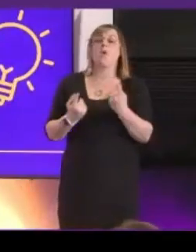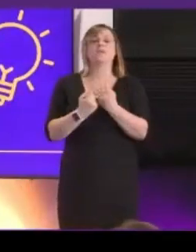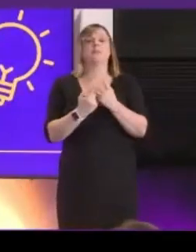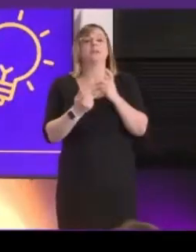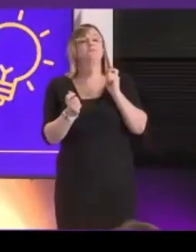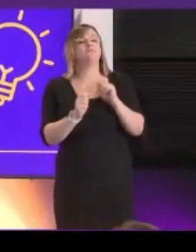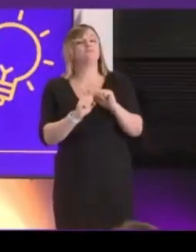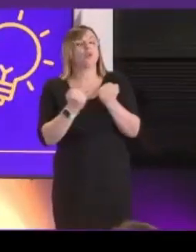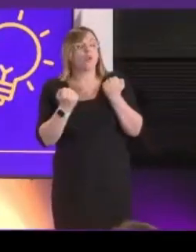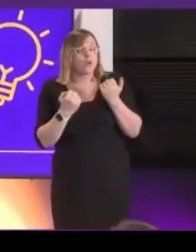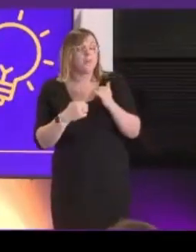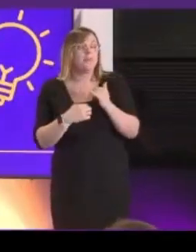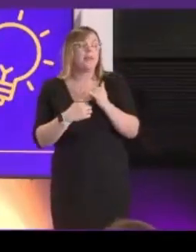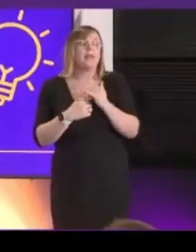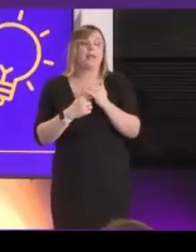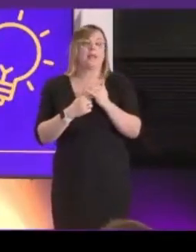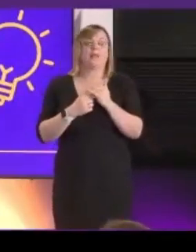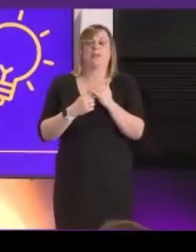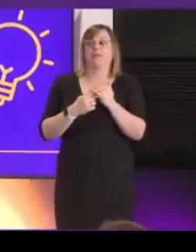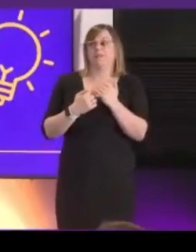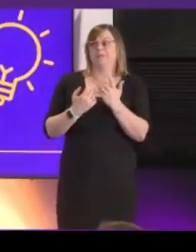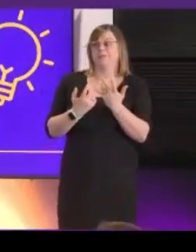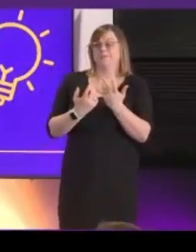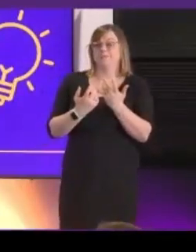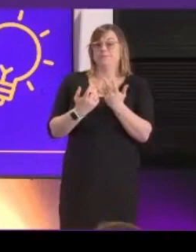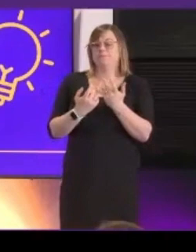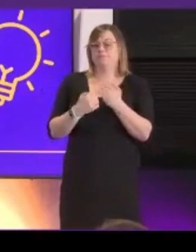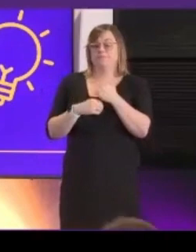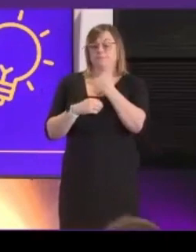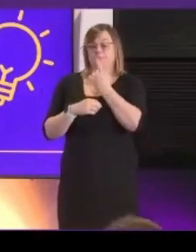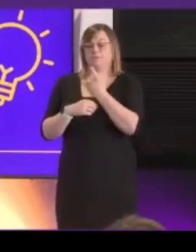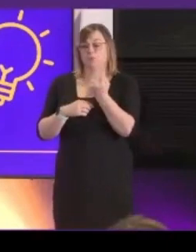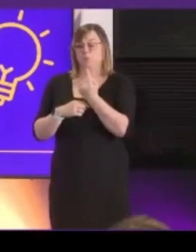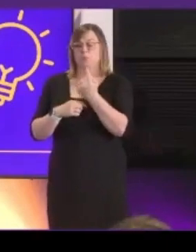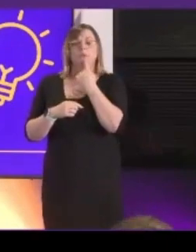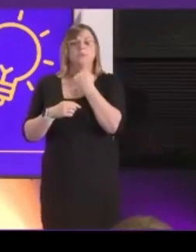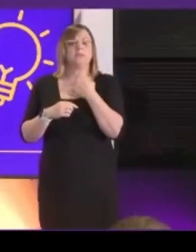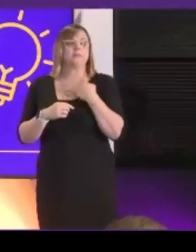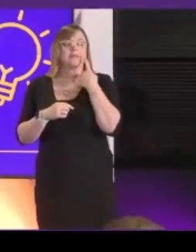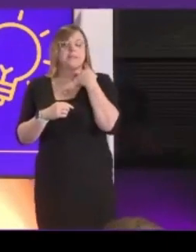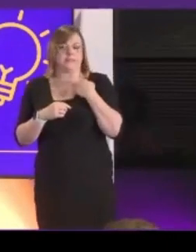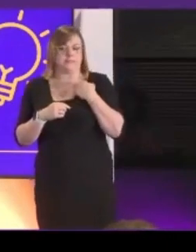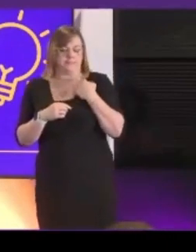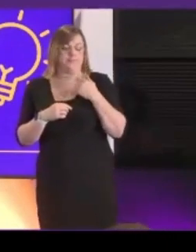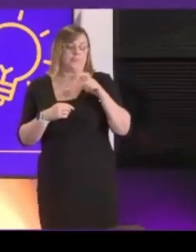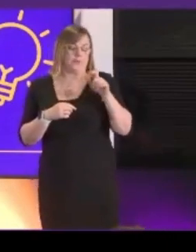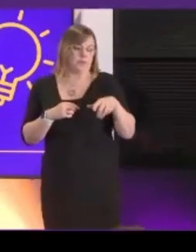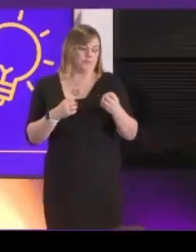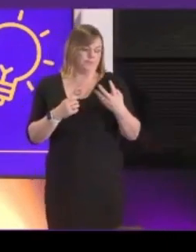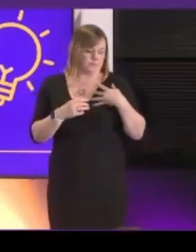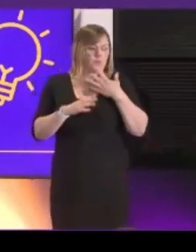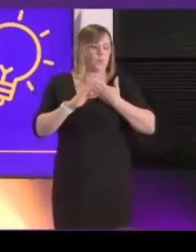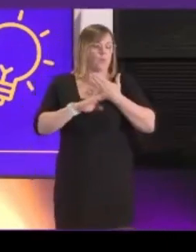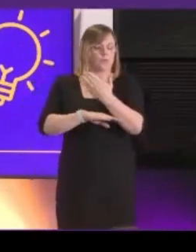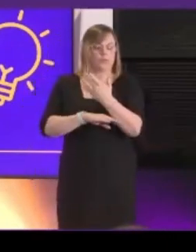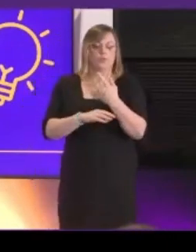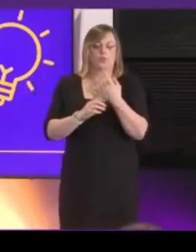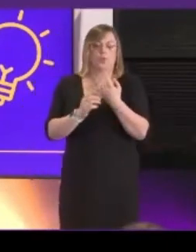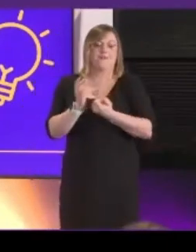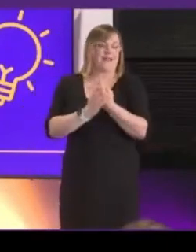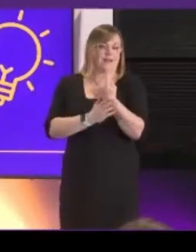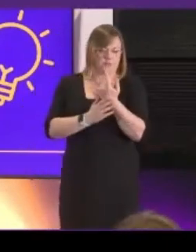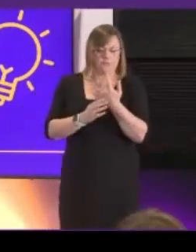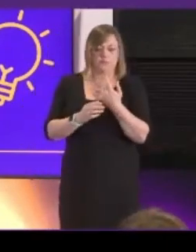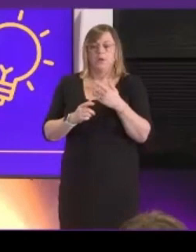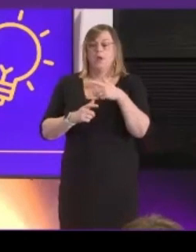broken. Somebody who I'm not going to mention who it is said to me yesterday they were going to an event and the